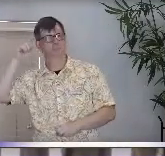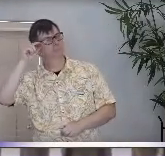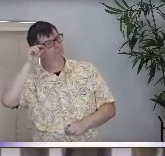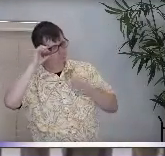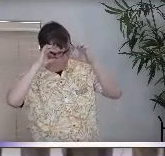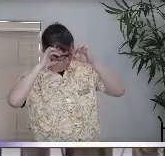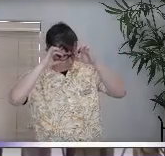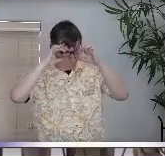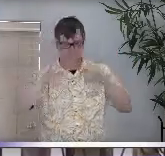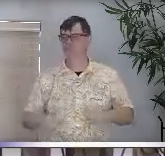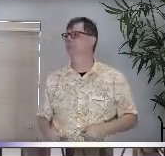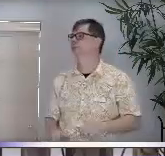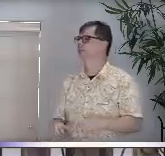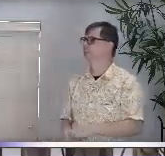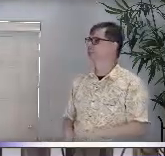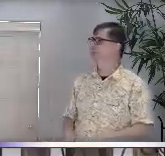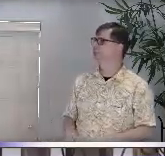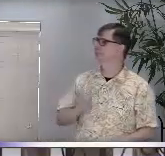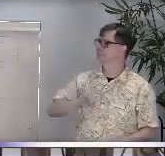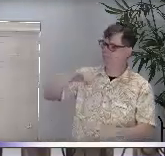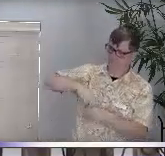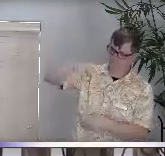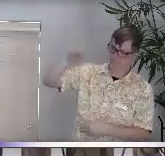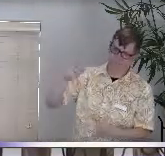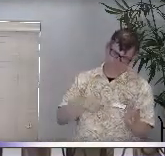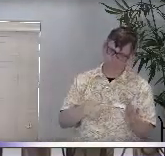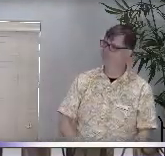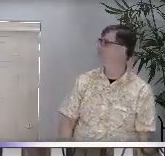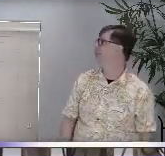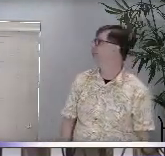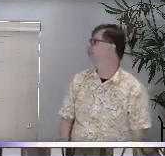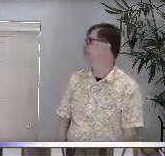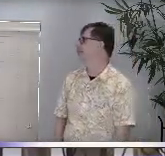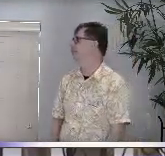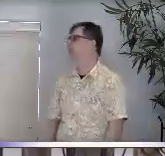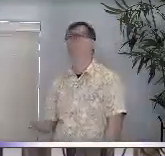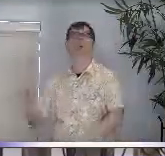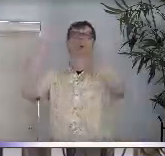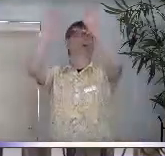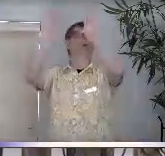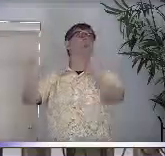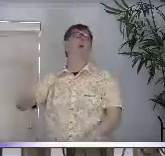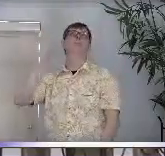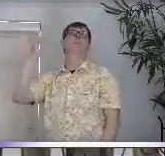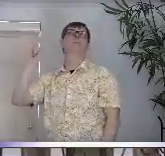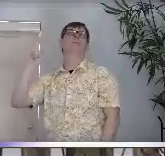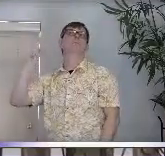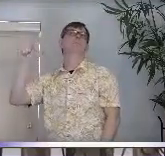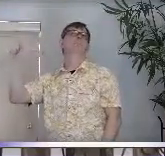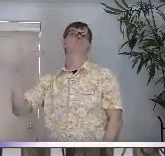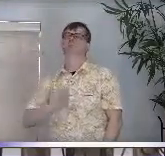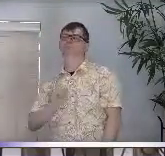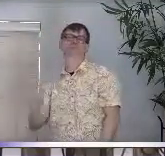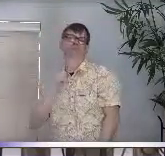sitting on the glass candy jar going, I found them. Oh, great, Bill. That does me a lot of